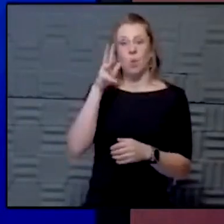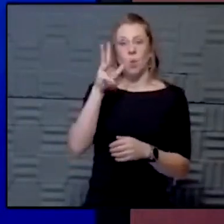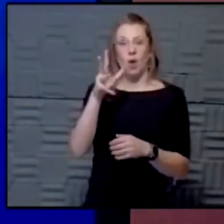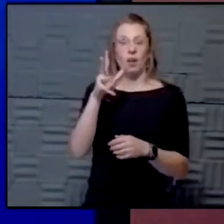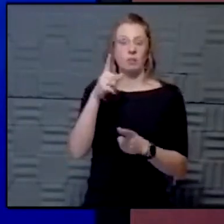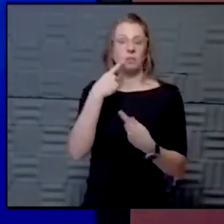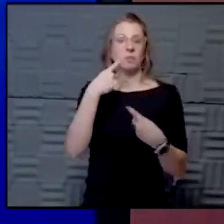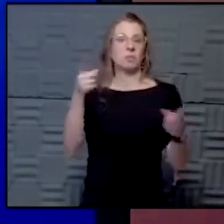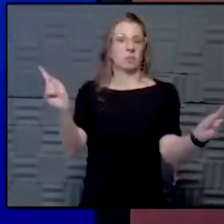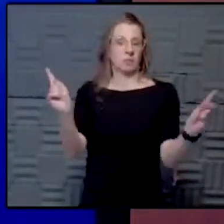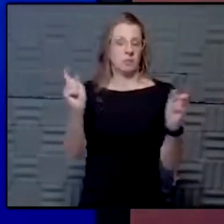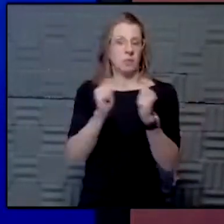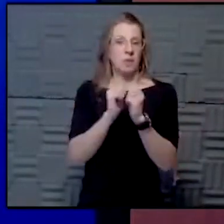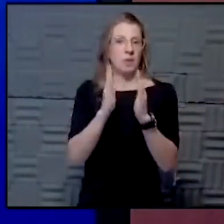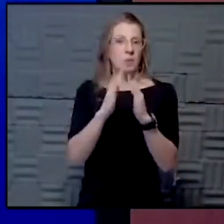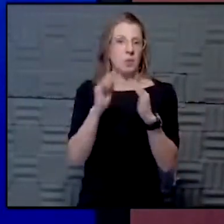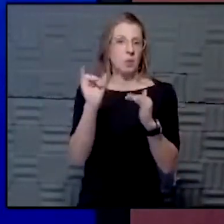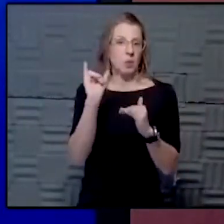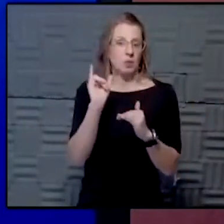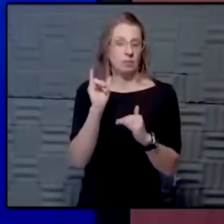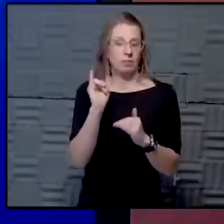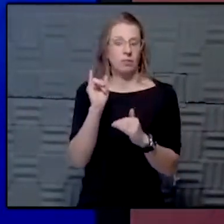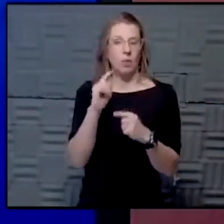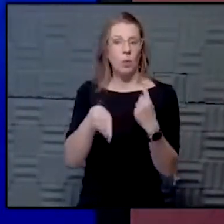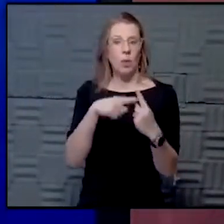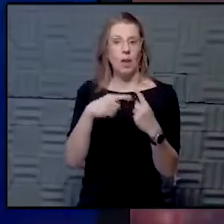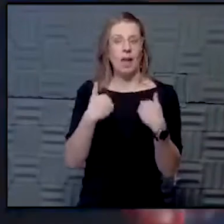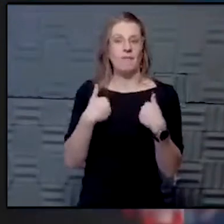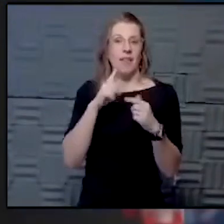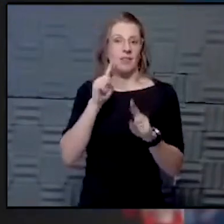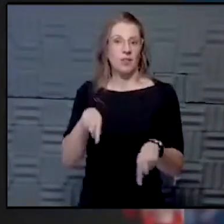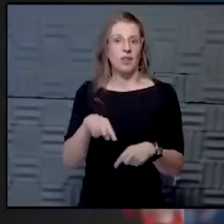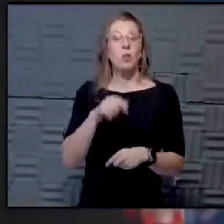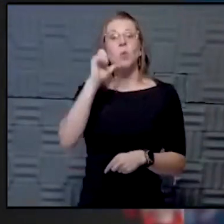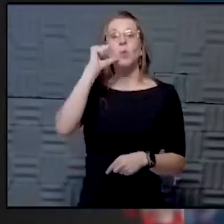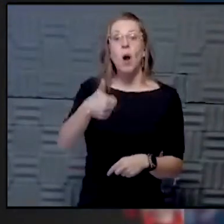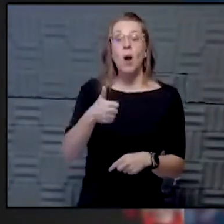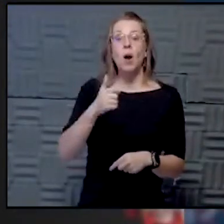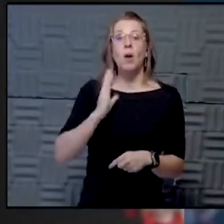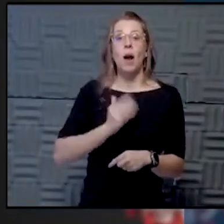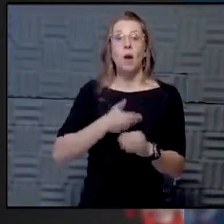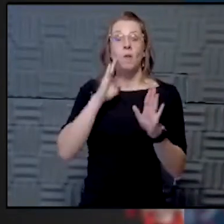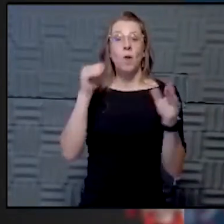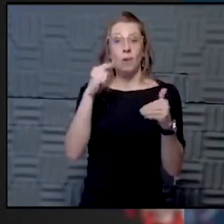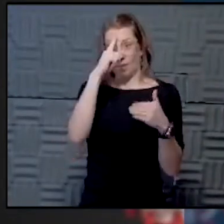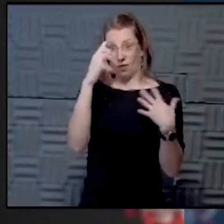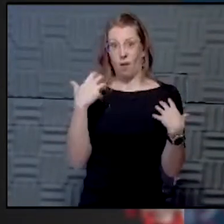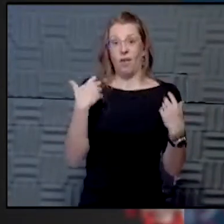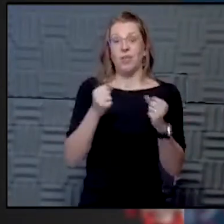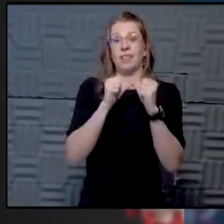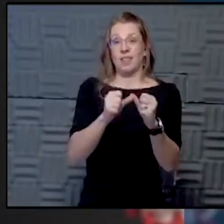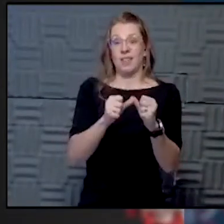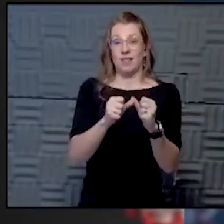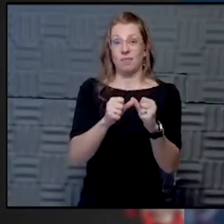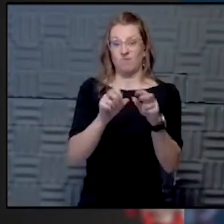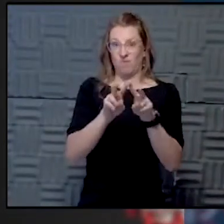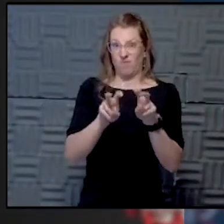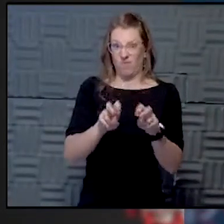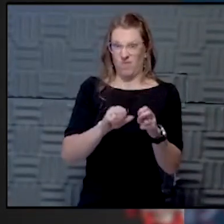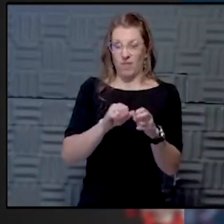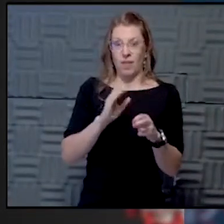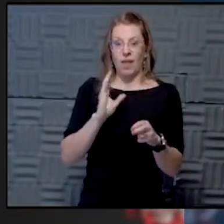them with the community as well. Well, tomorrow, our focus here on mental health continues with a closer look at